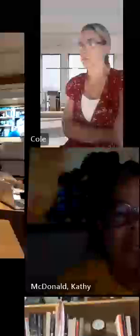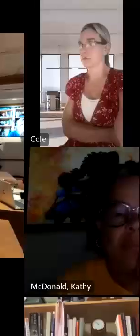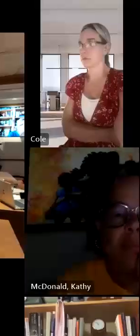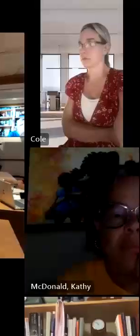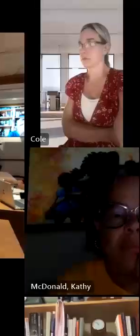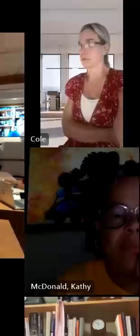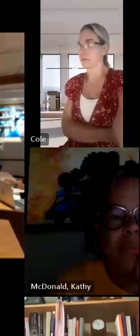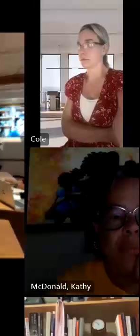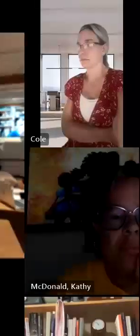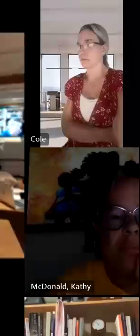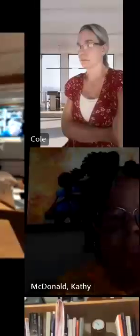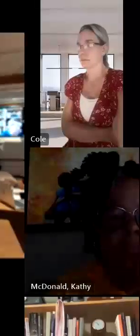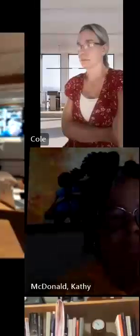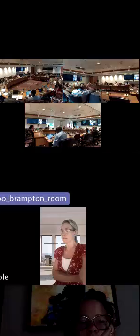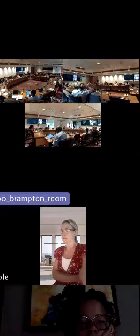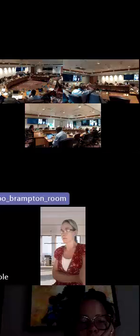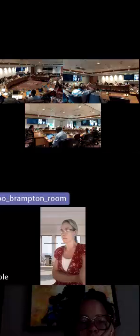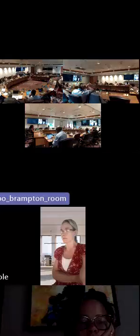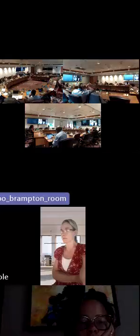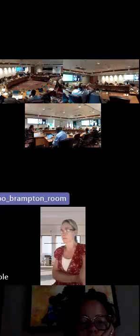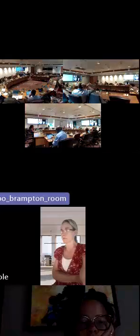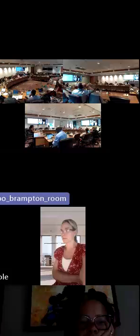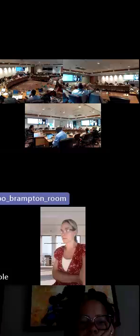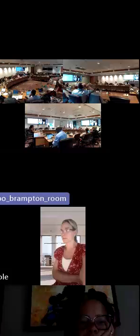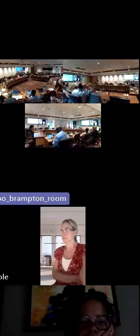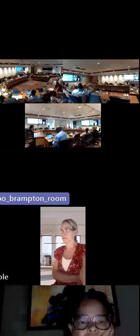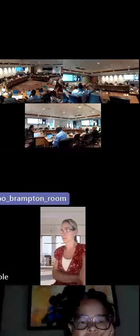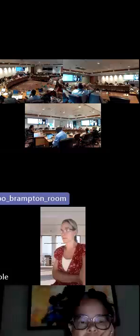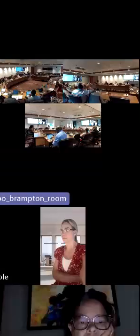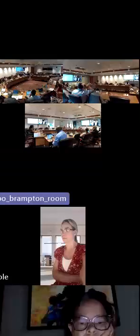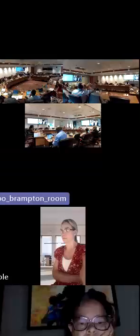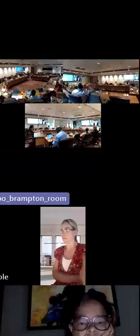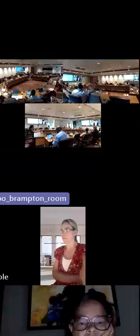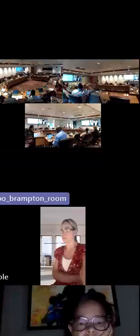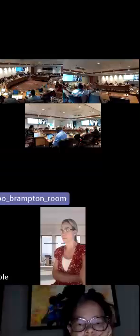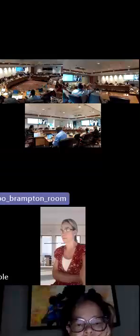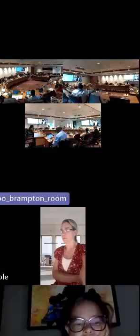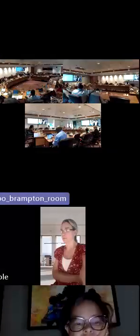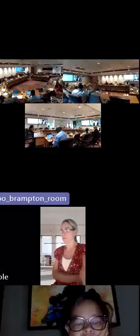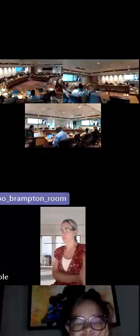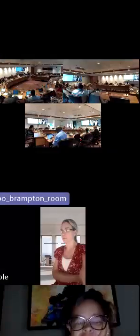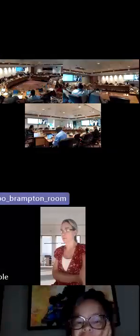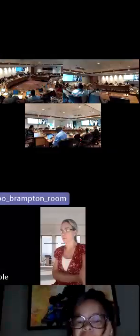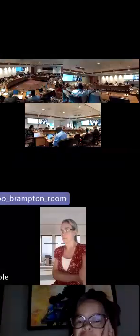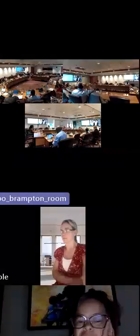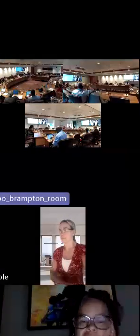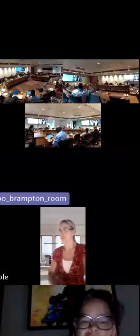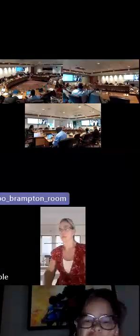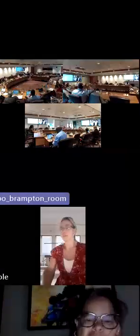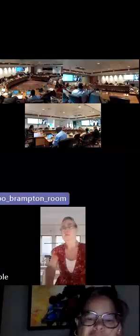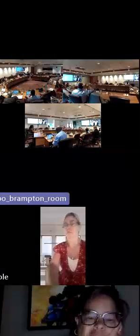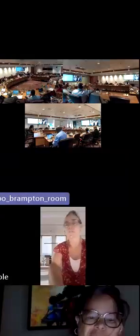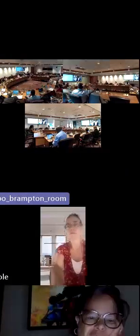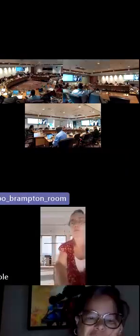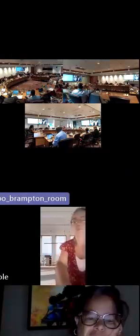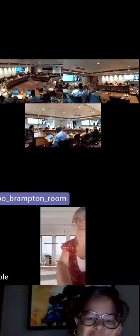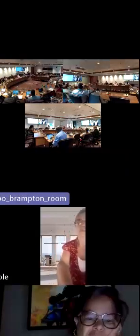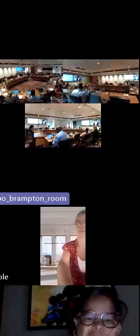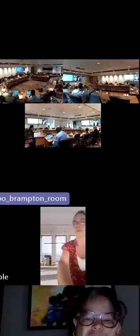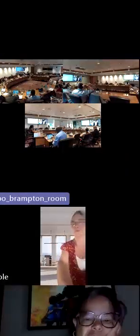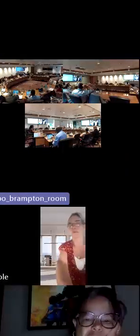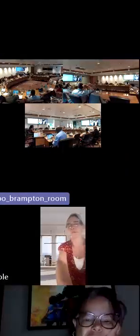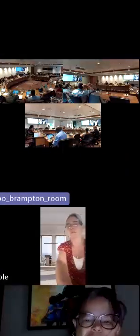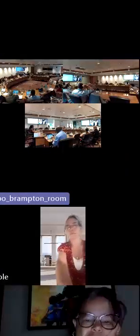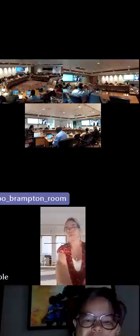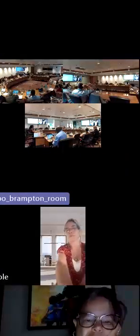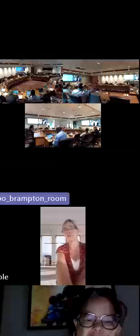I'm just looking, I'm reading the bottom half of the graph, the summary of operating expenses. I know we briefly covered, I know we